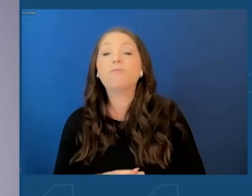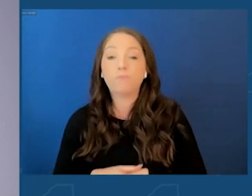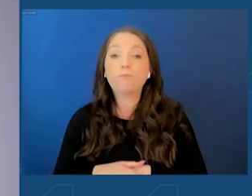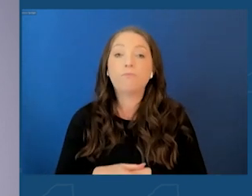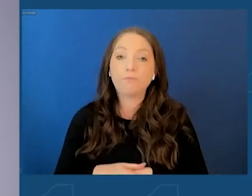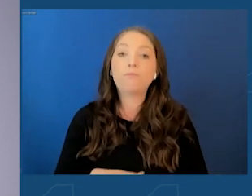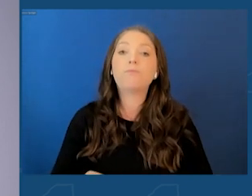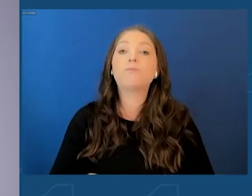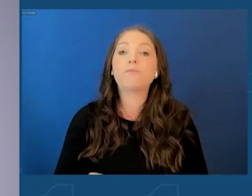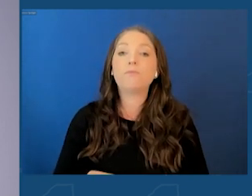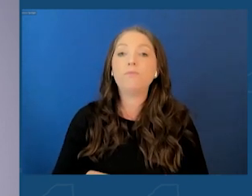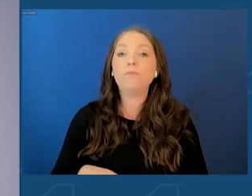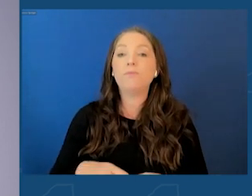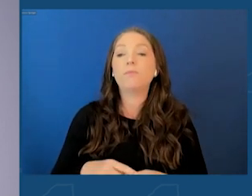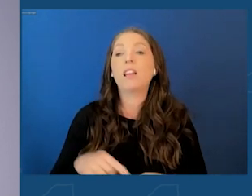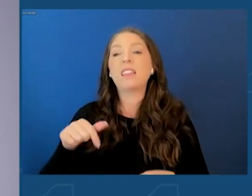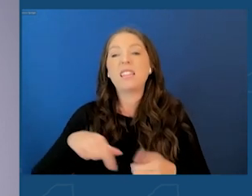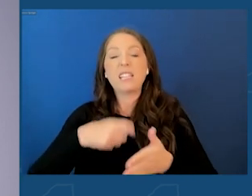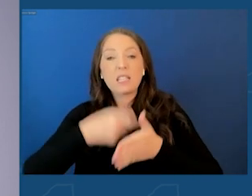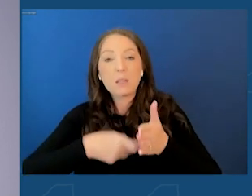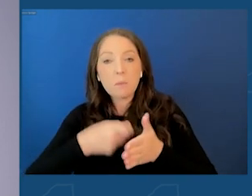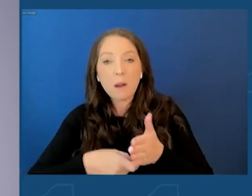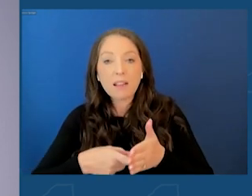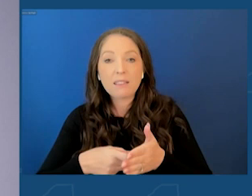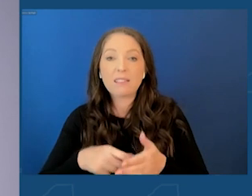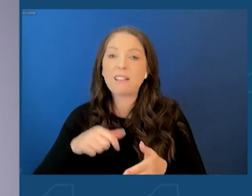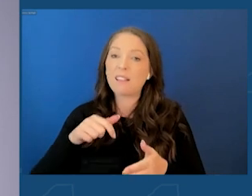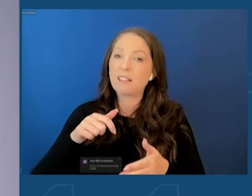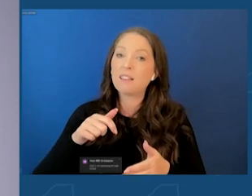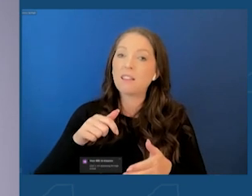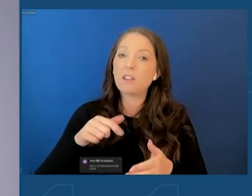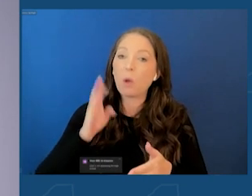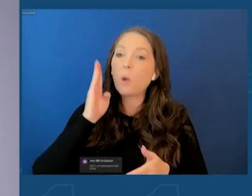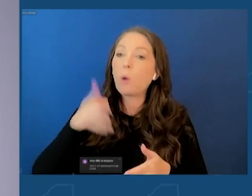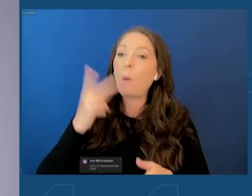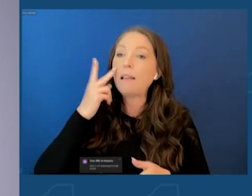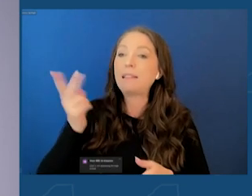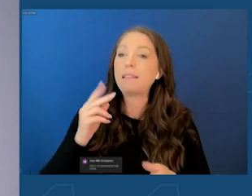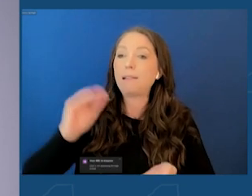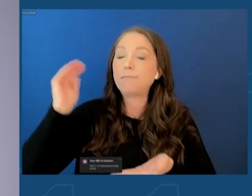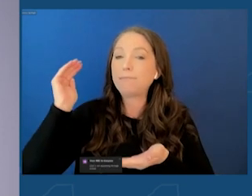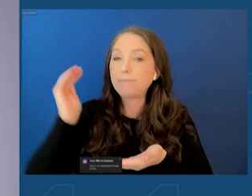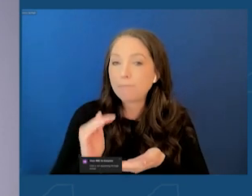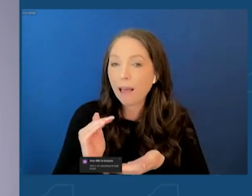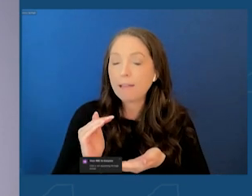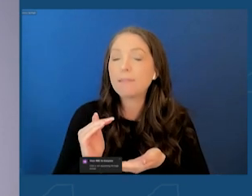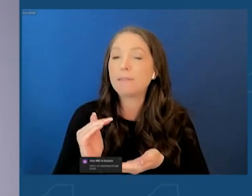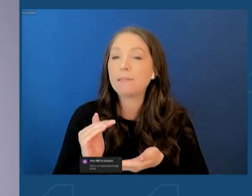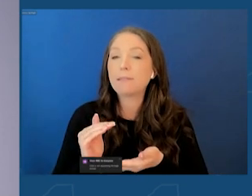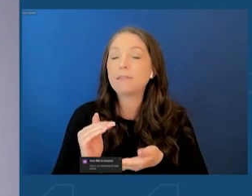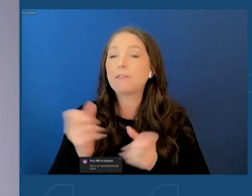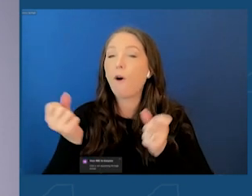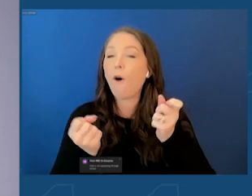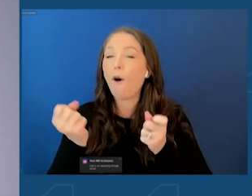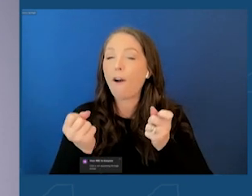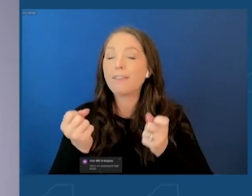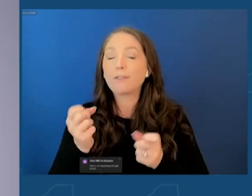first city and state in America, I think you'll see a few less cars. So that's what we can look forward to.